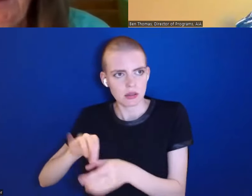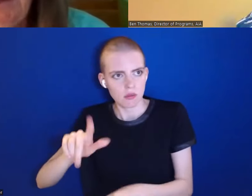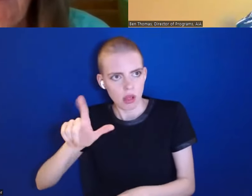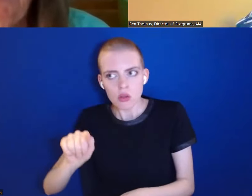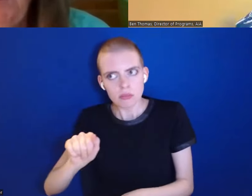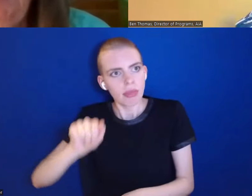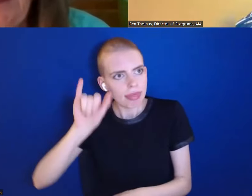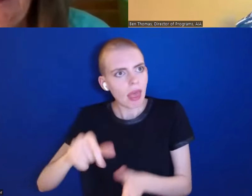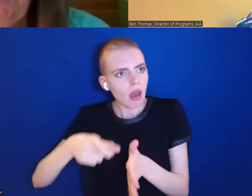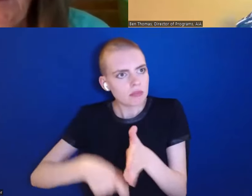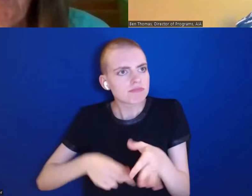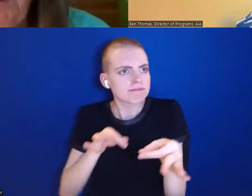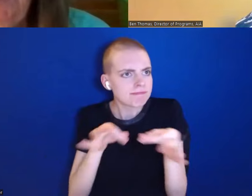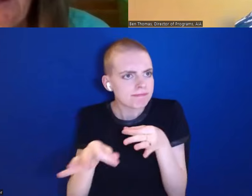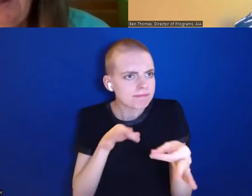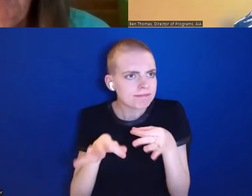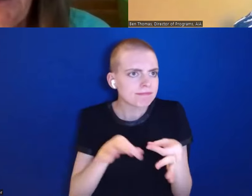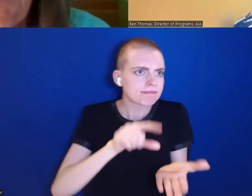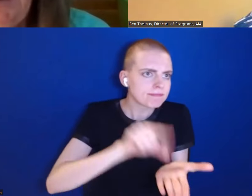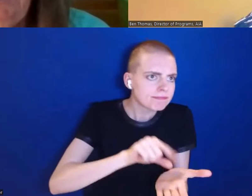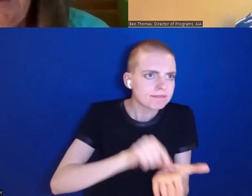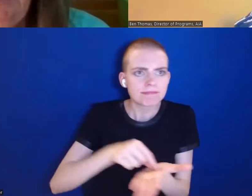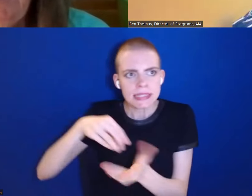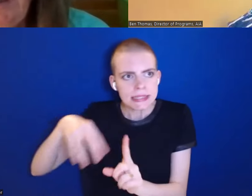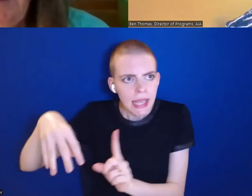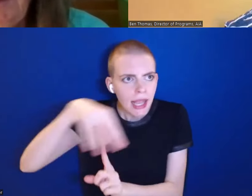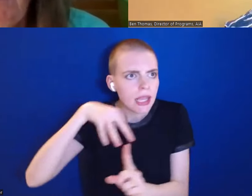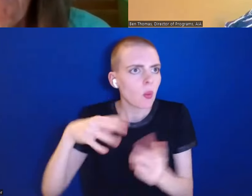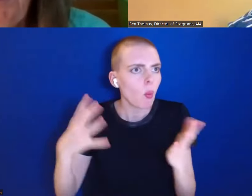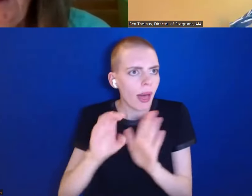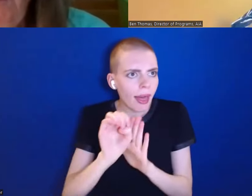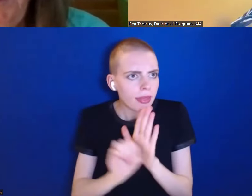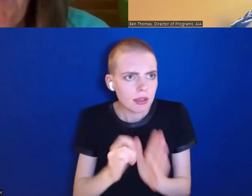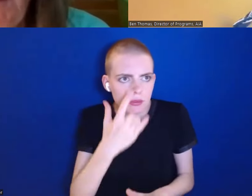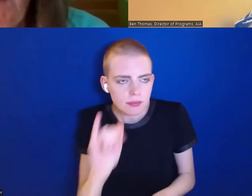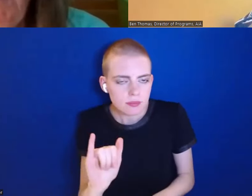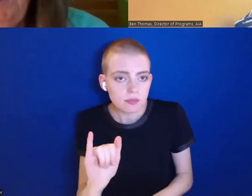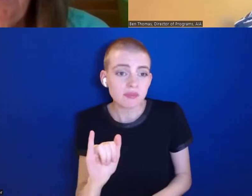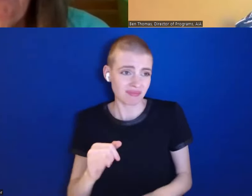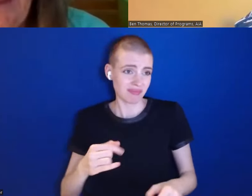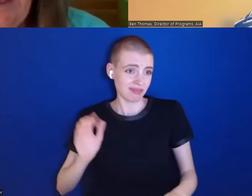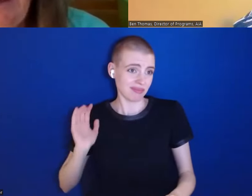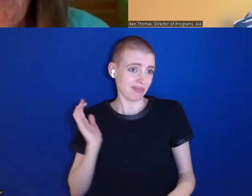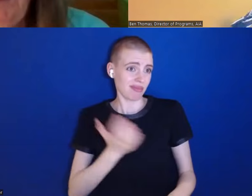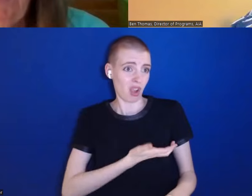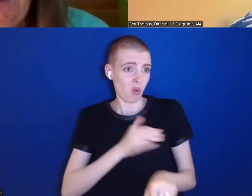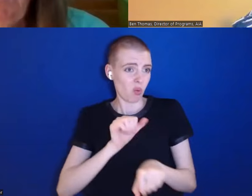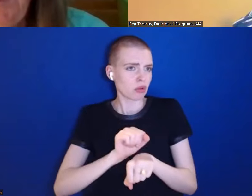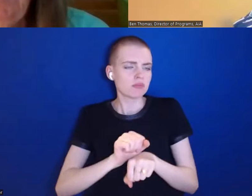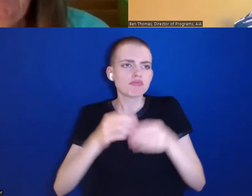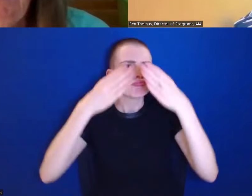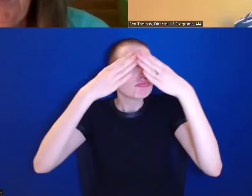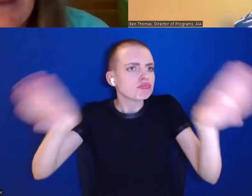of 3D scanning and 3D printing. But I think that we're very open about what we scan, and we also